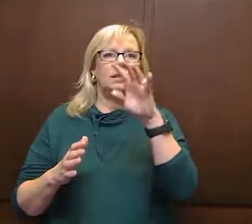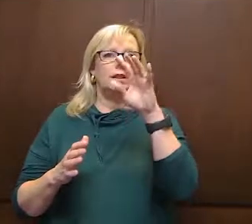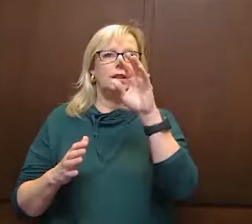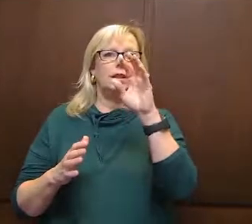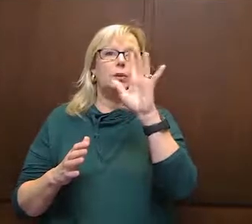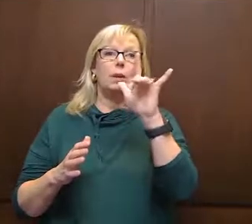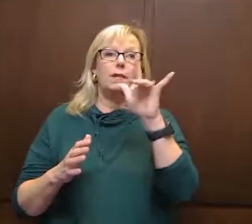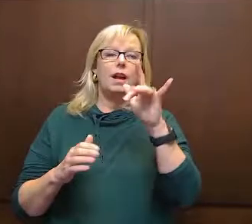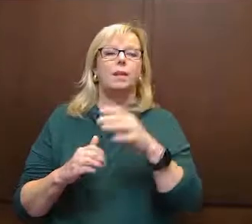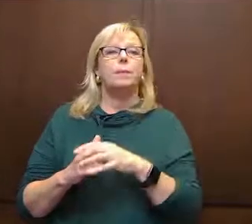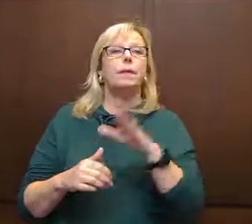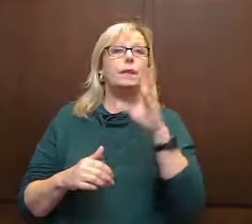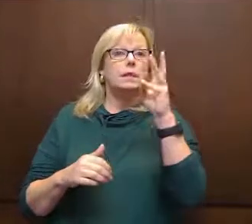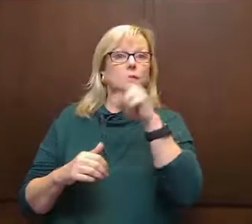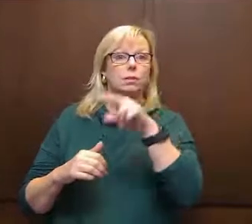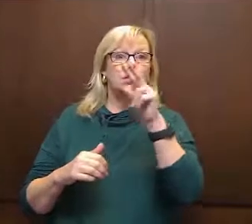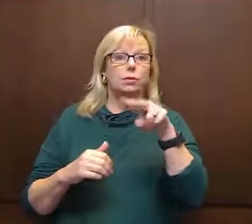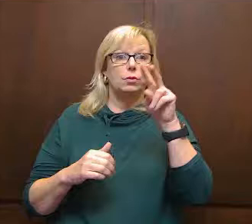1,425.